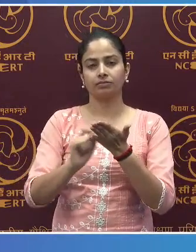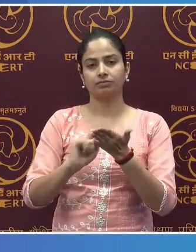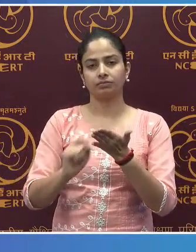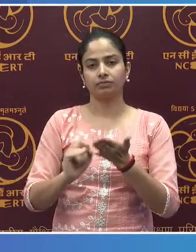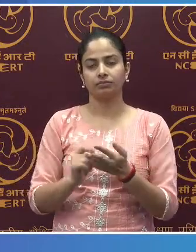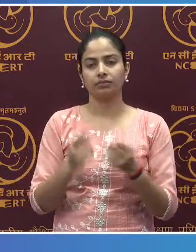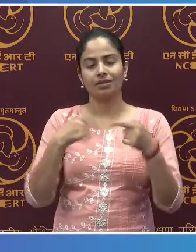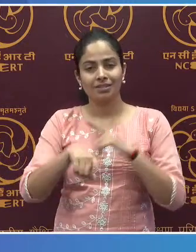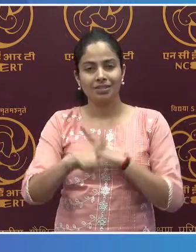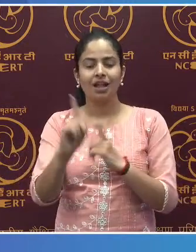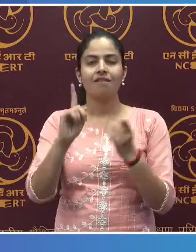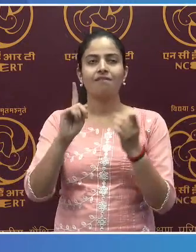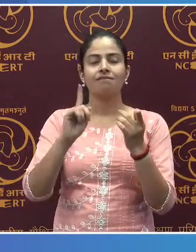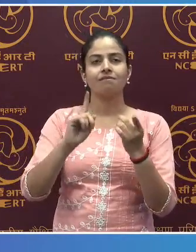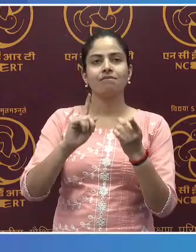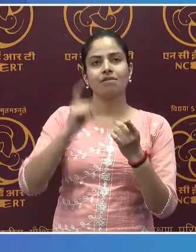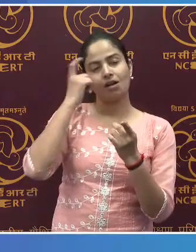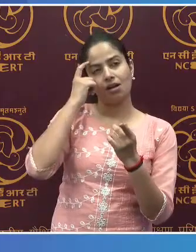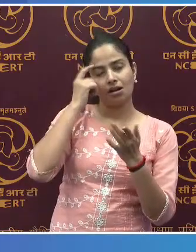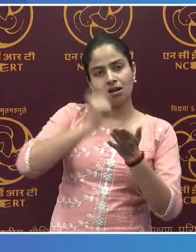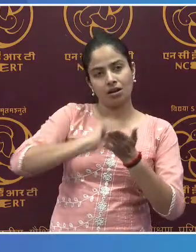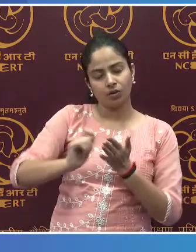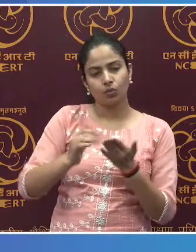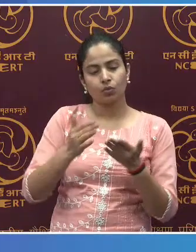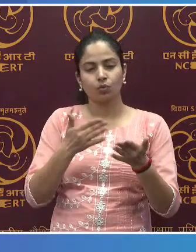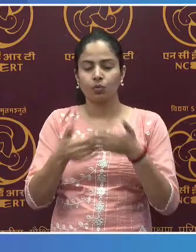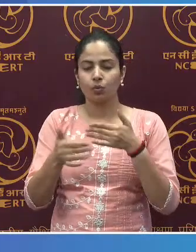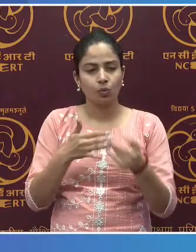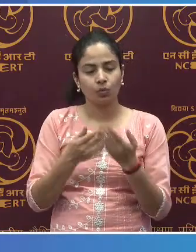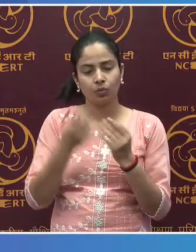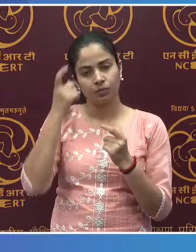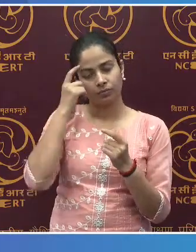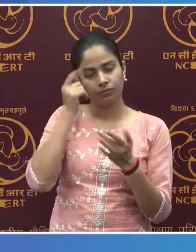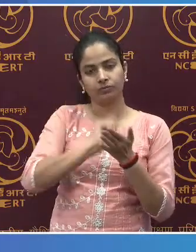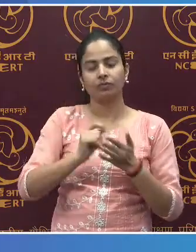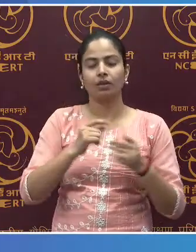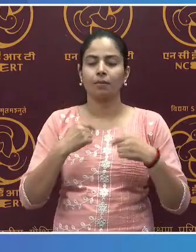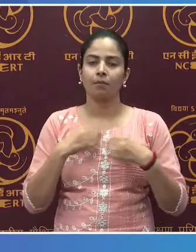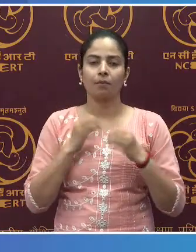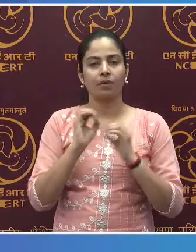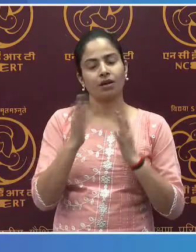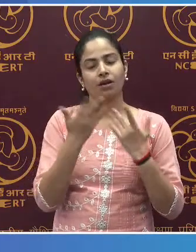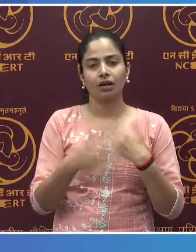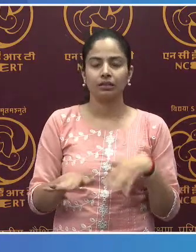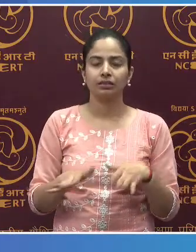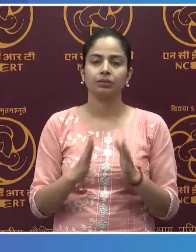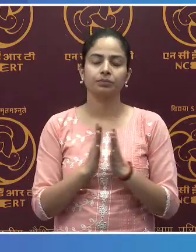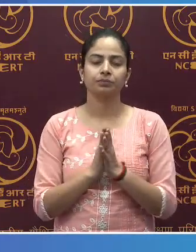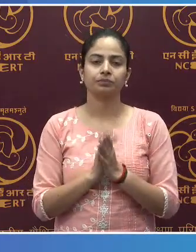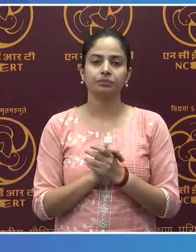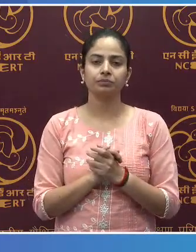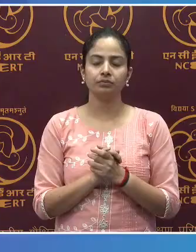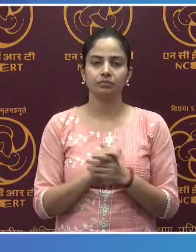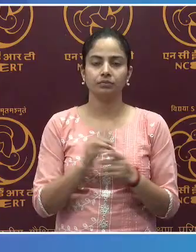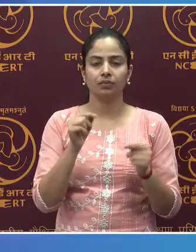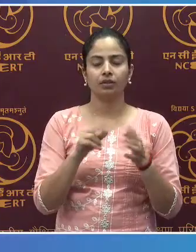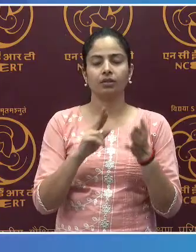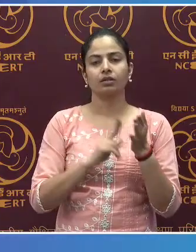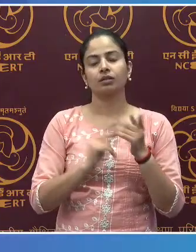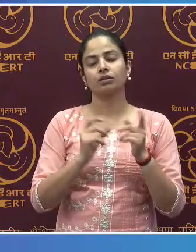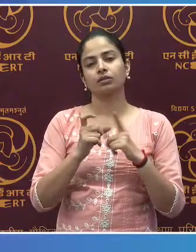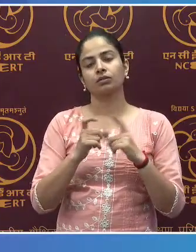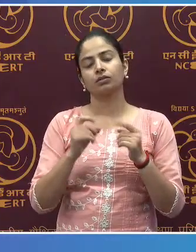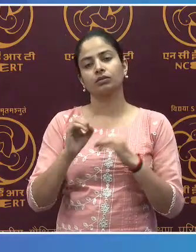your own notes, your own idea, on your own briefings you can write. That's all from my side. That's lovely, sir. And on that noodles note, of